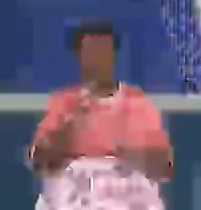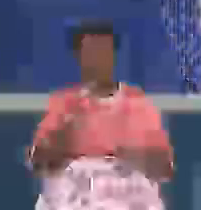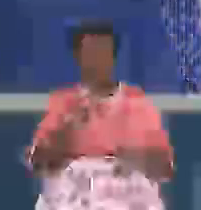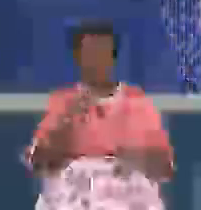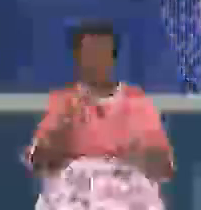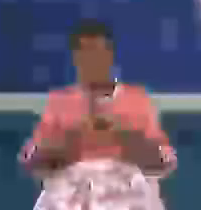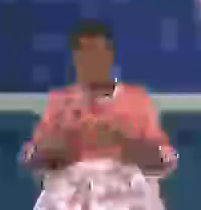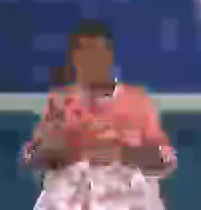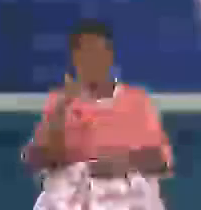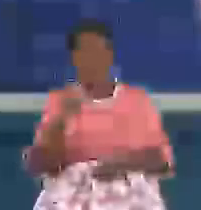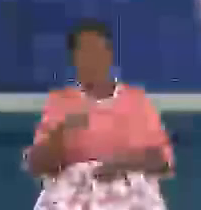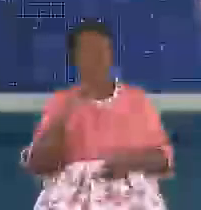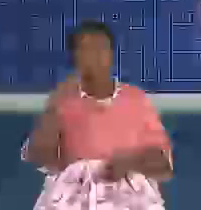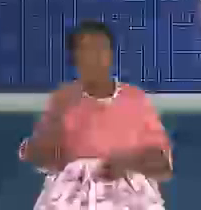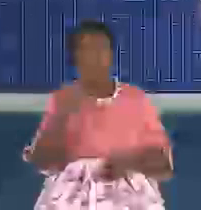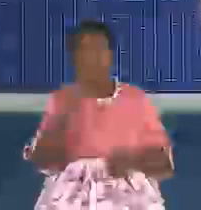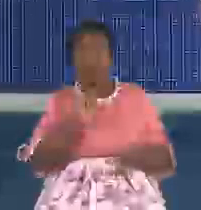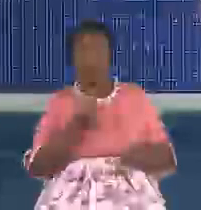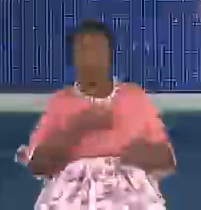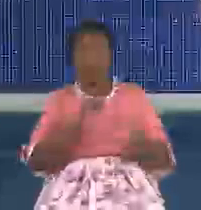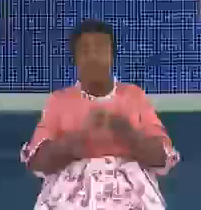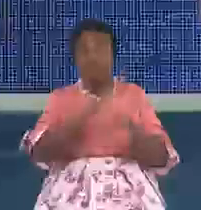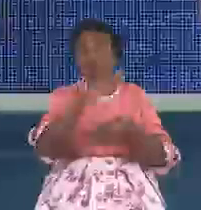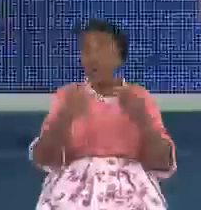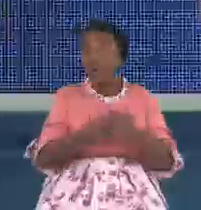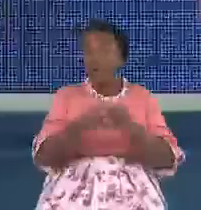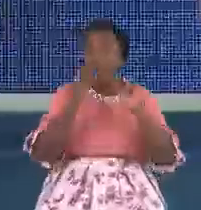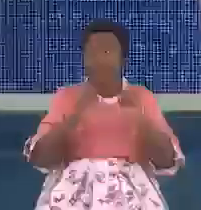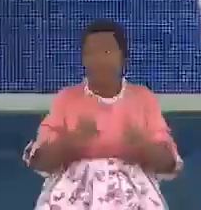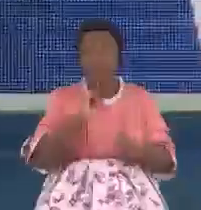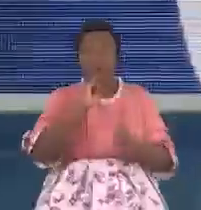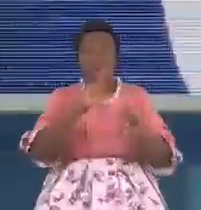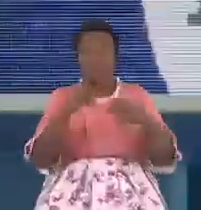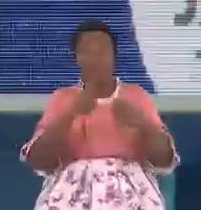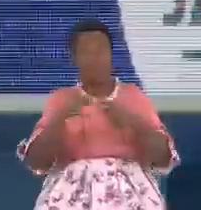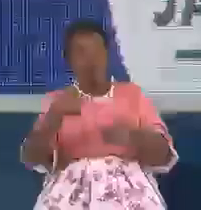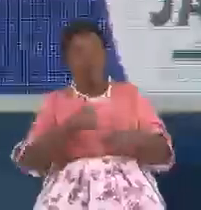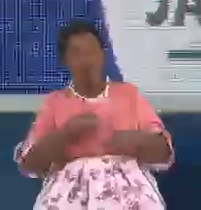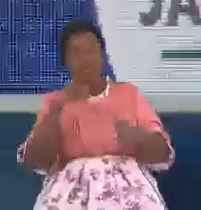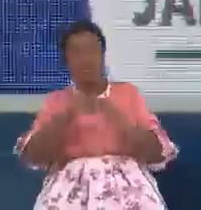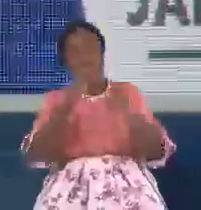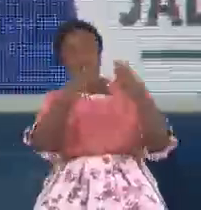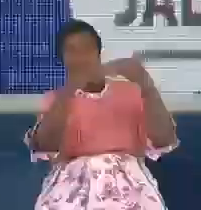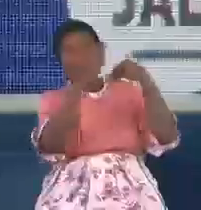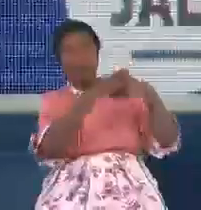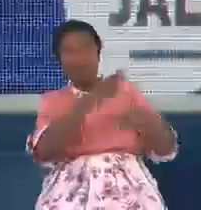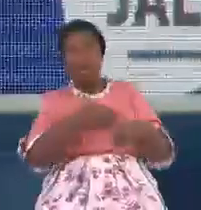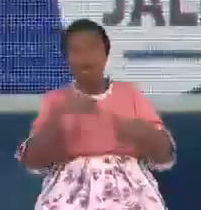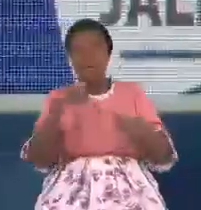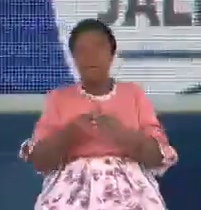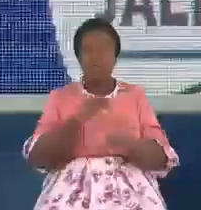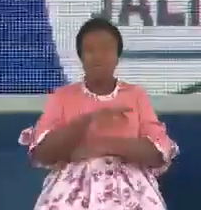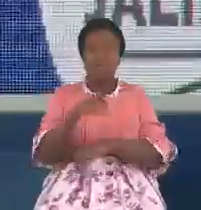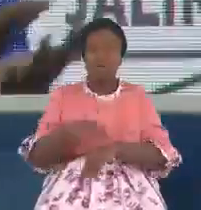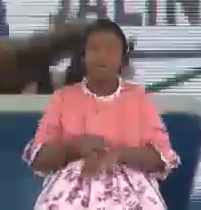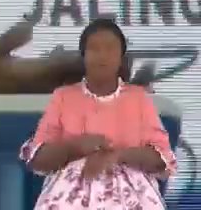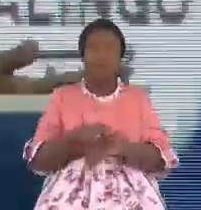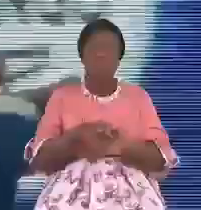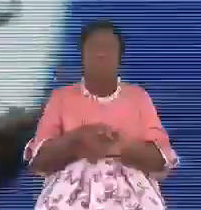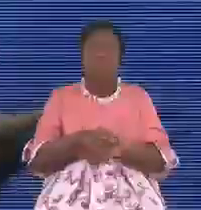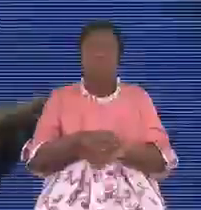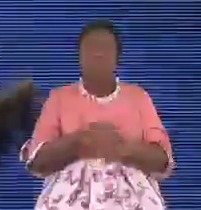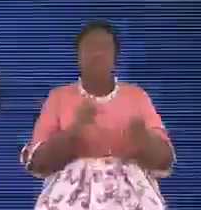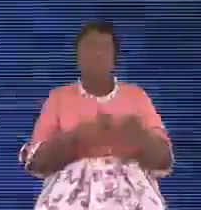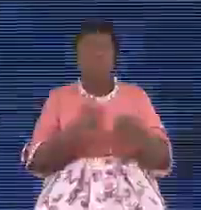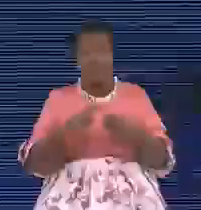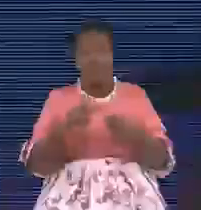power is given unto me in heaven and in earth he also has the